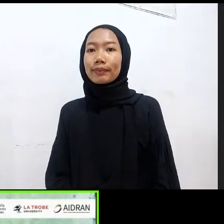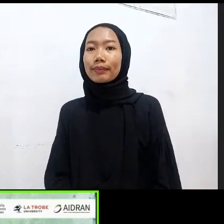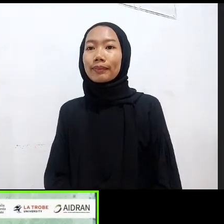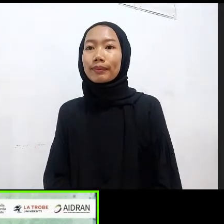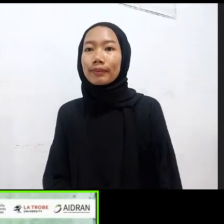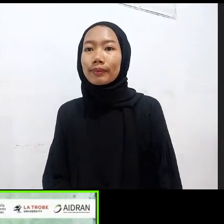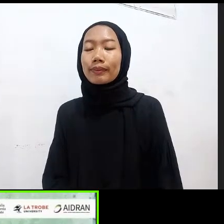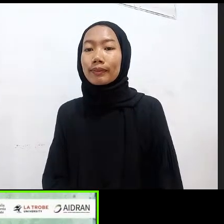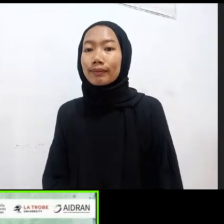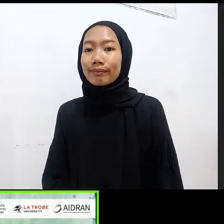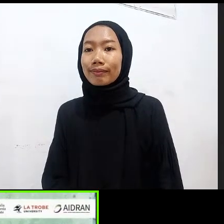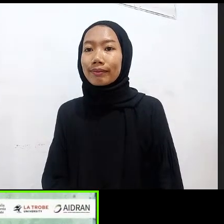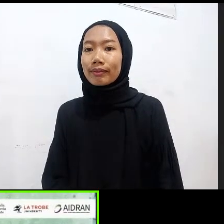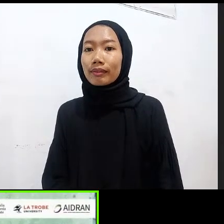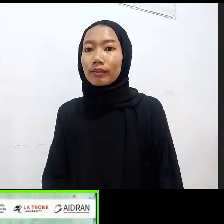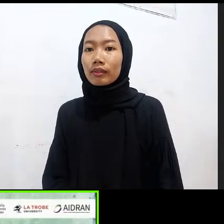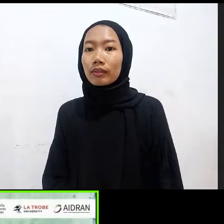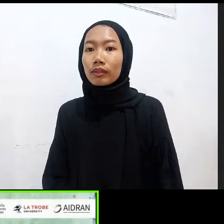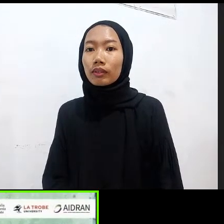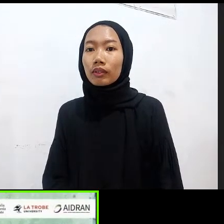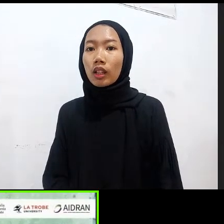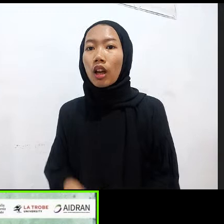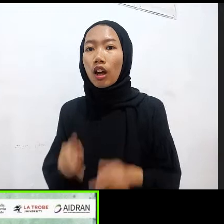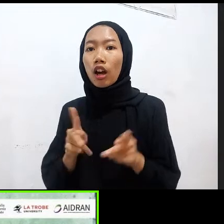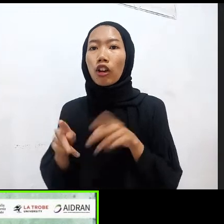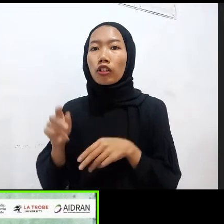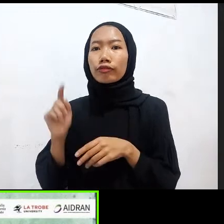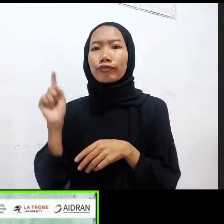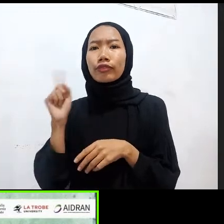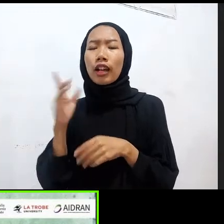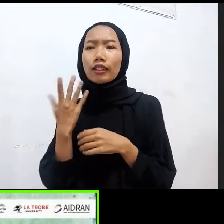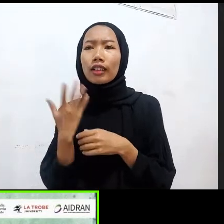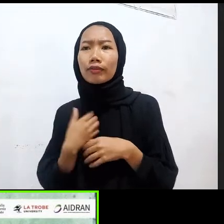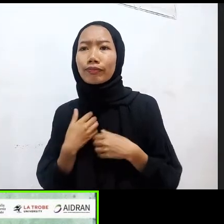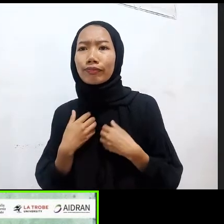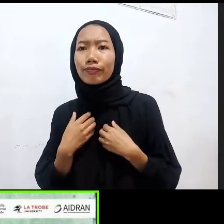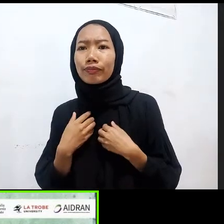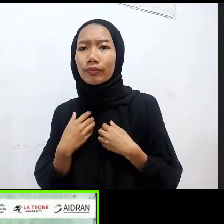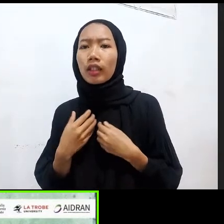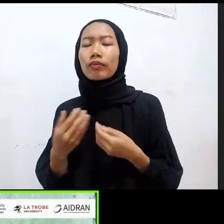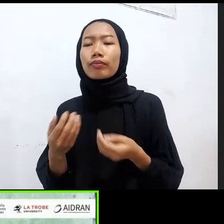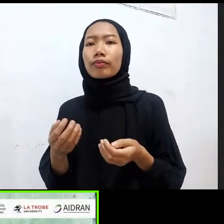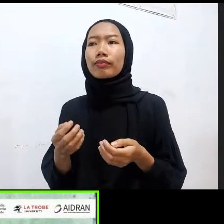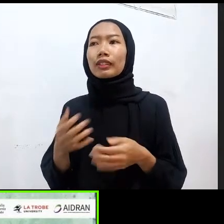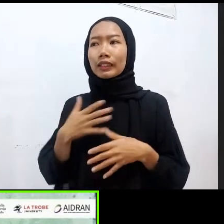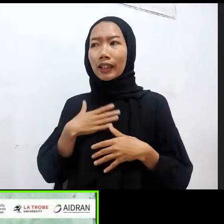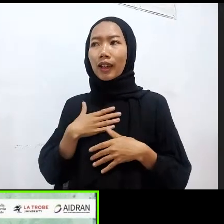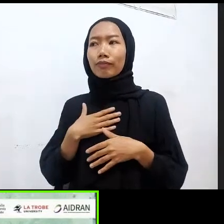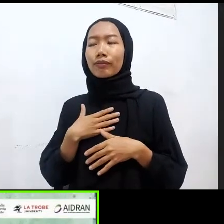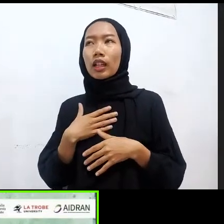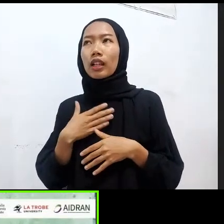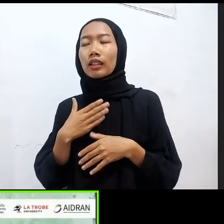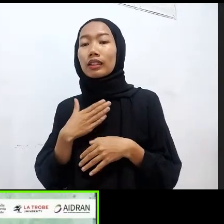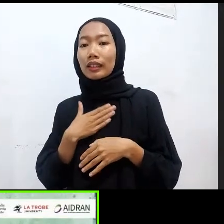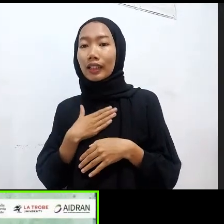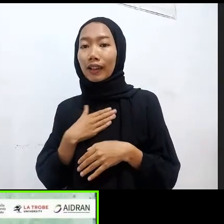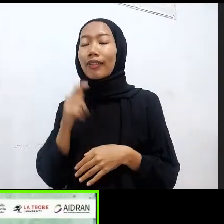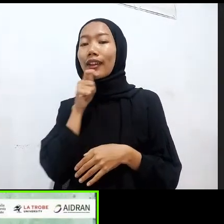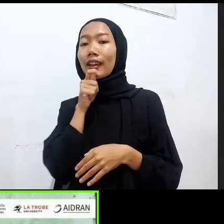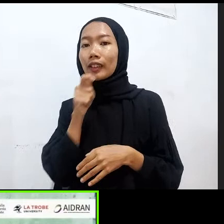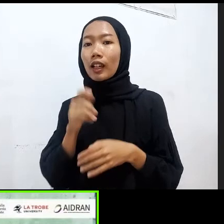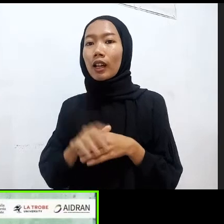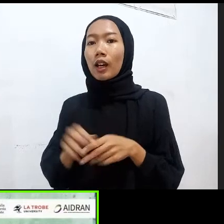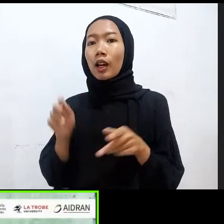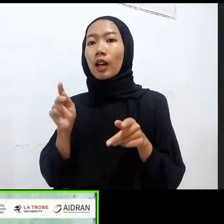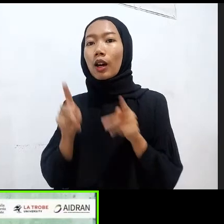No? If not, then maybe I have one question for you, Tricia. Now, I'm aware that now Australia has